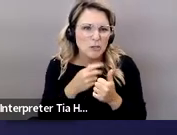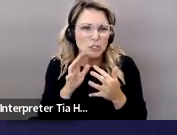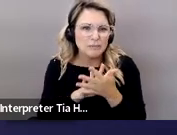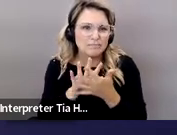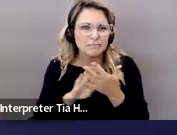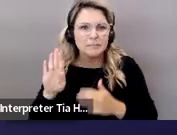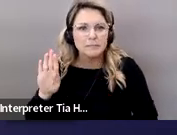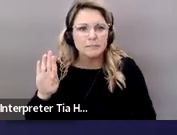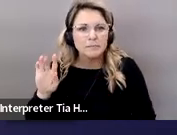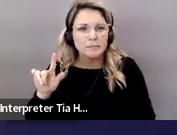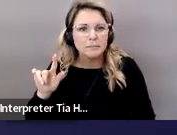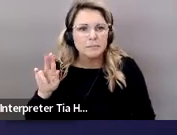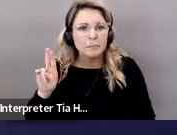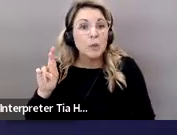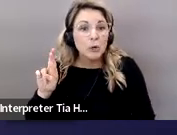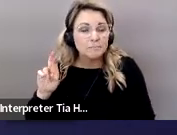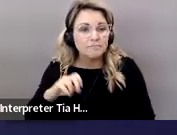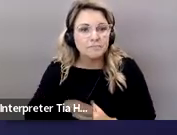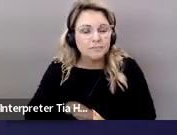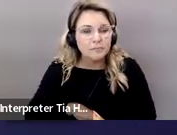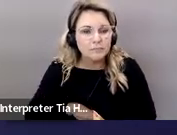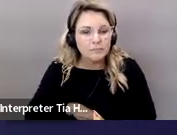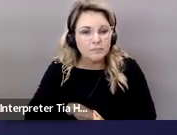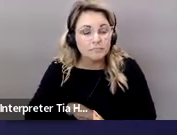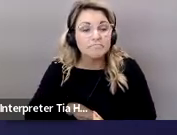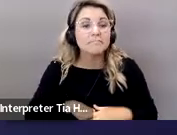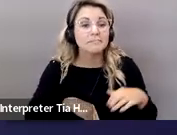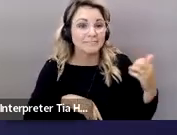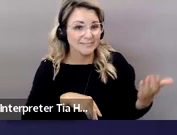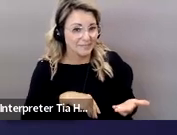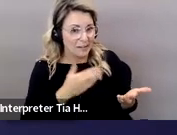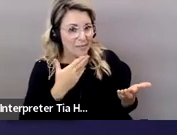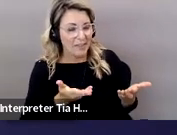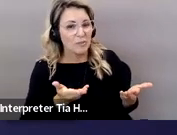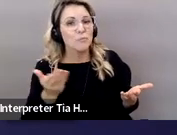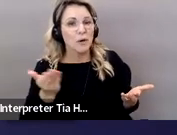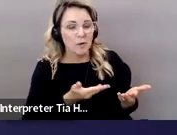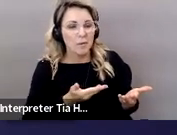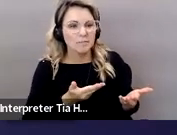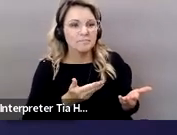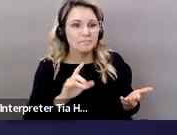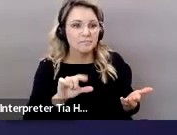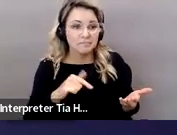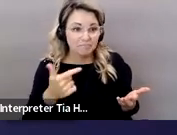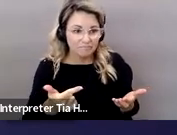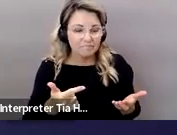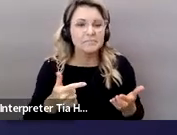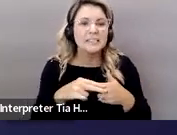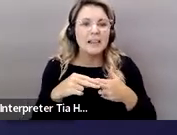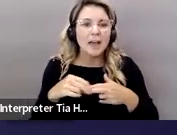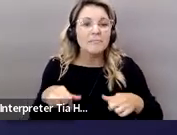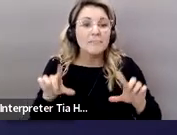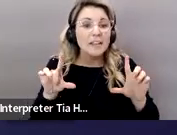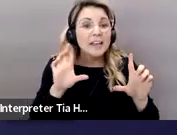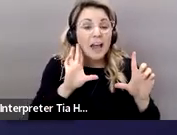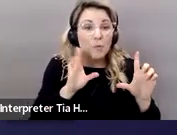Terrific. Thank you. Thank you. And once again, welcome. We'll go on to the next slide here. We do want to tell you that we